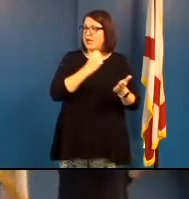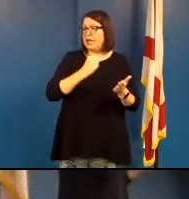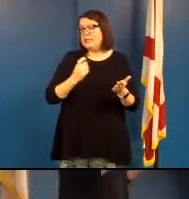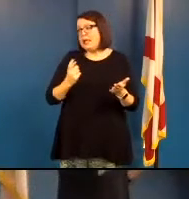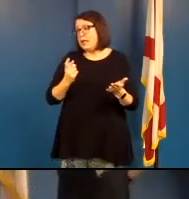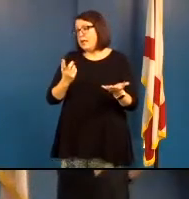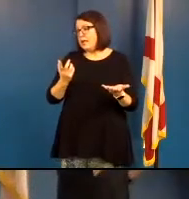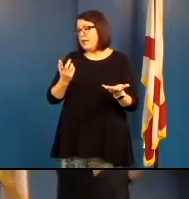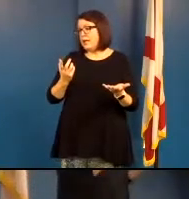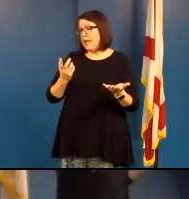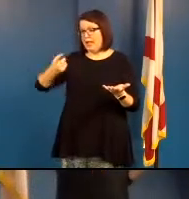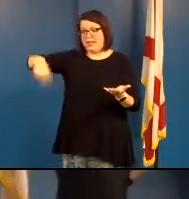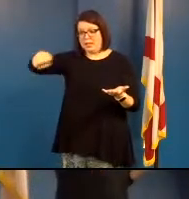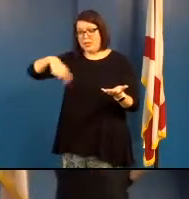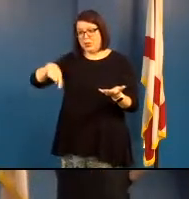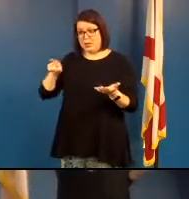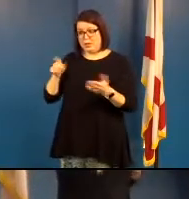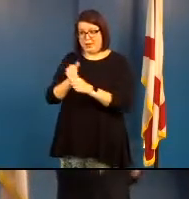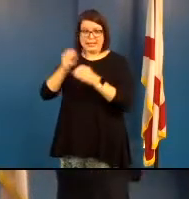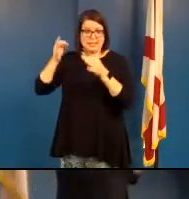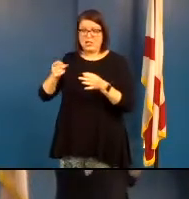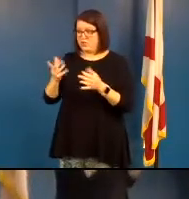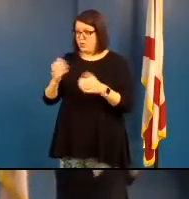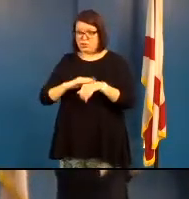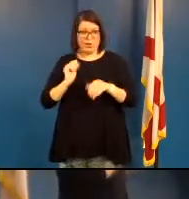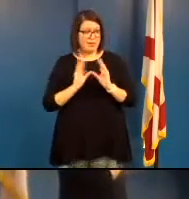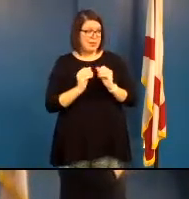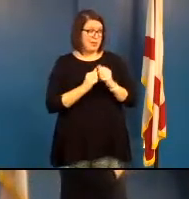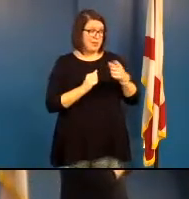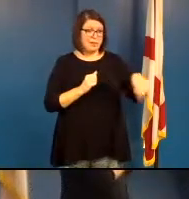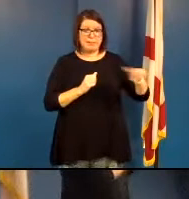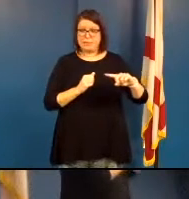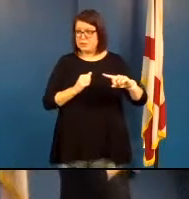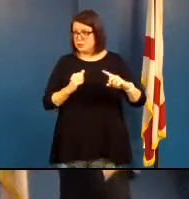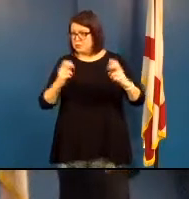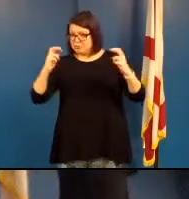next steps would include a meeting of the board to review.